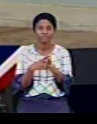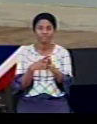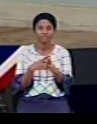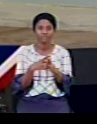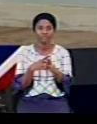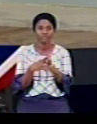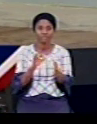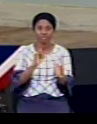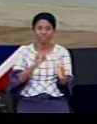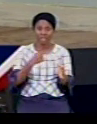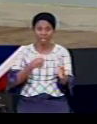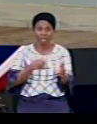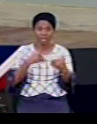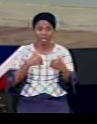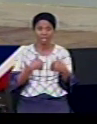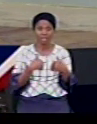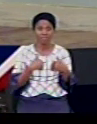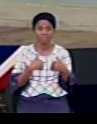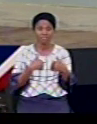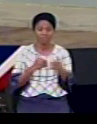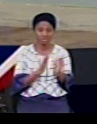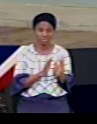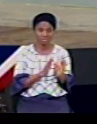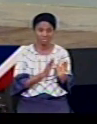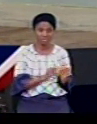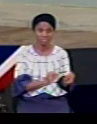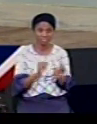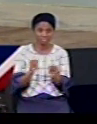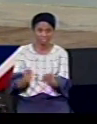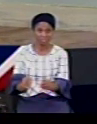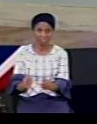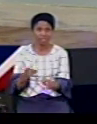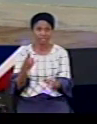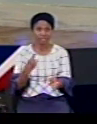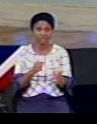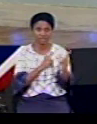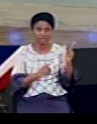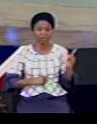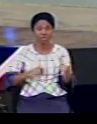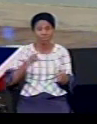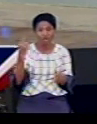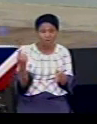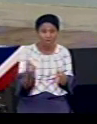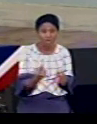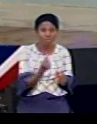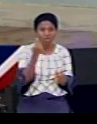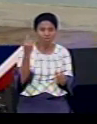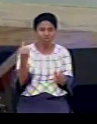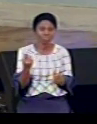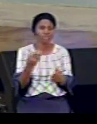8. I have set the Lord always before me,